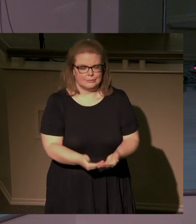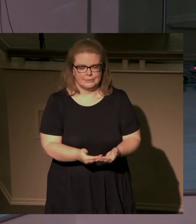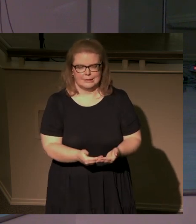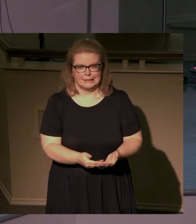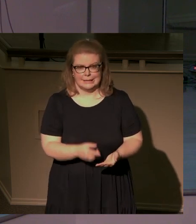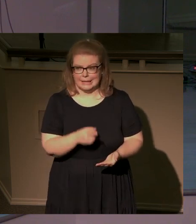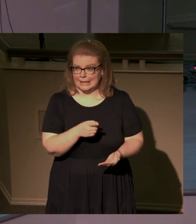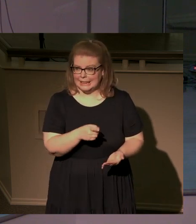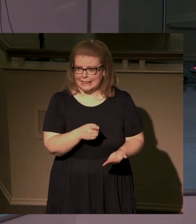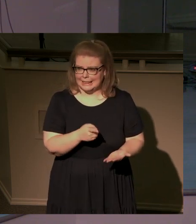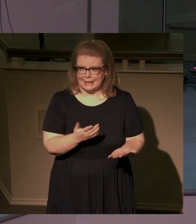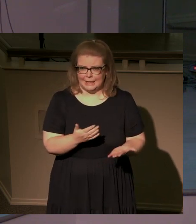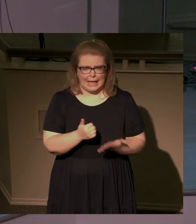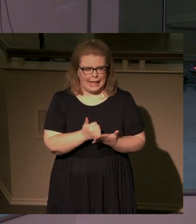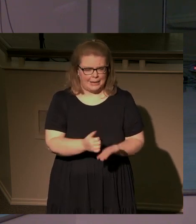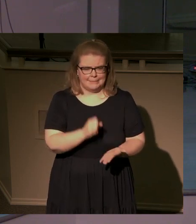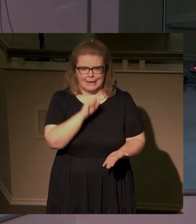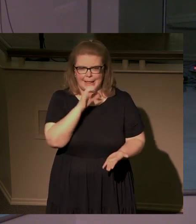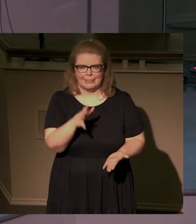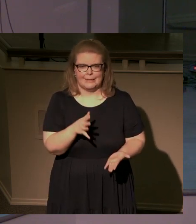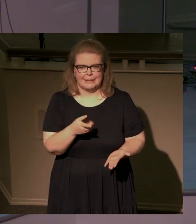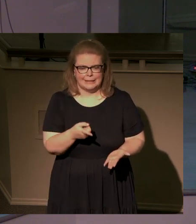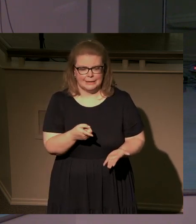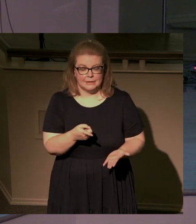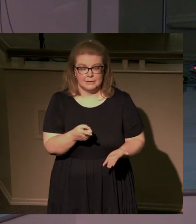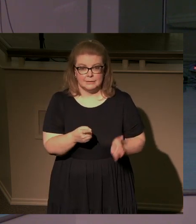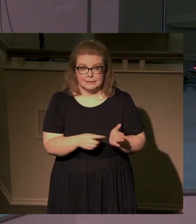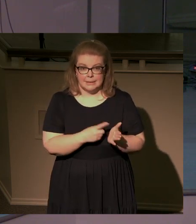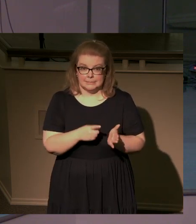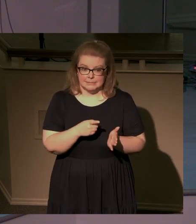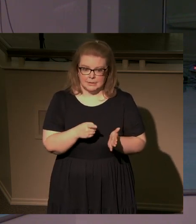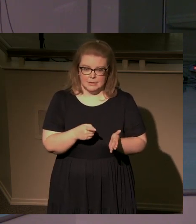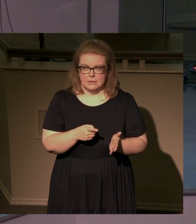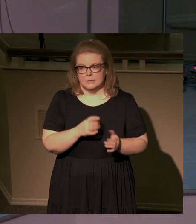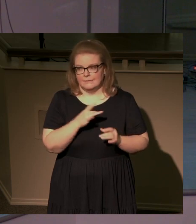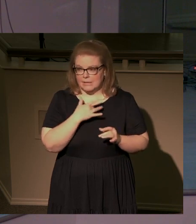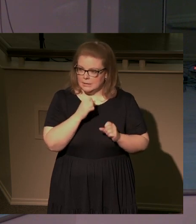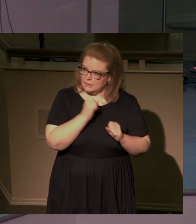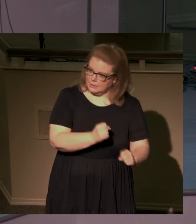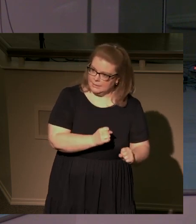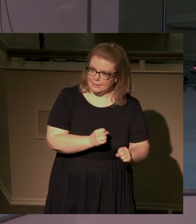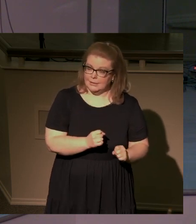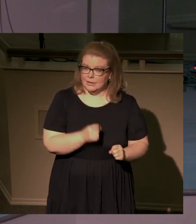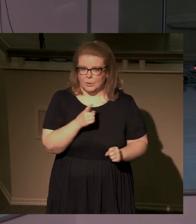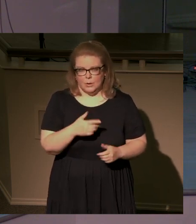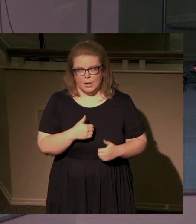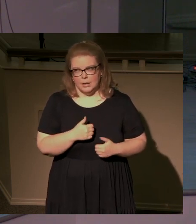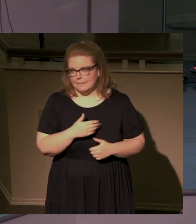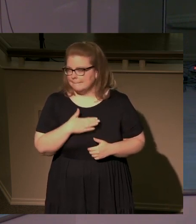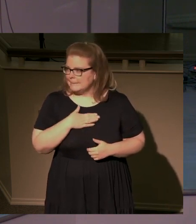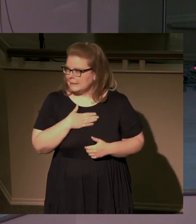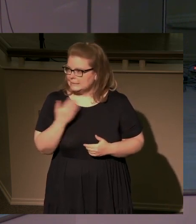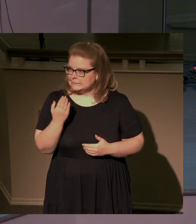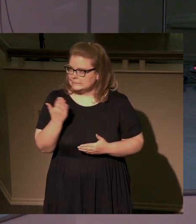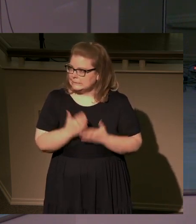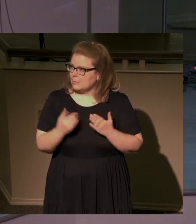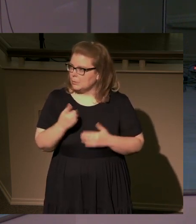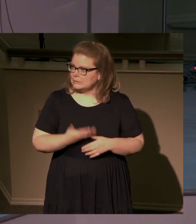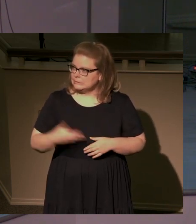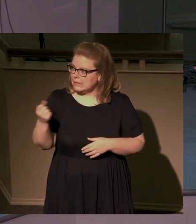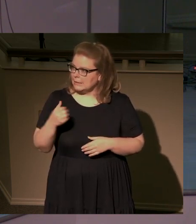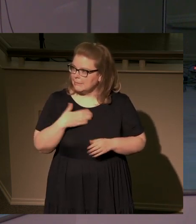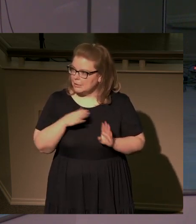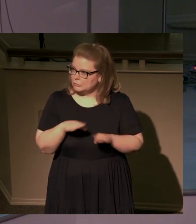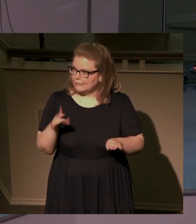help at all. They hinder your life. You would just love for somebody to take them for a little while so you could